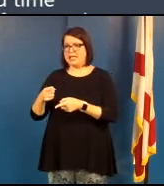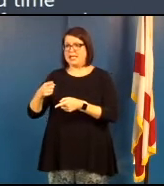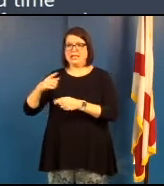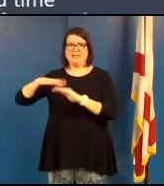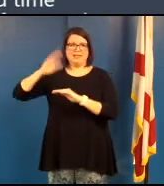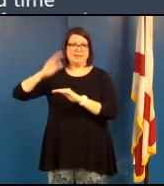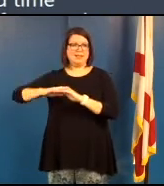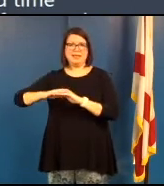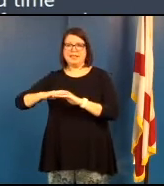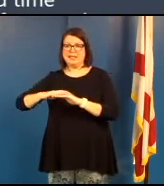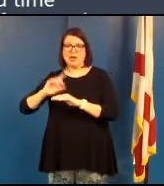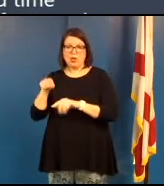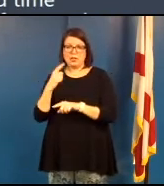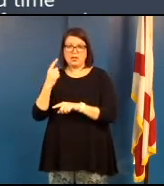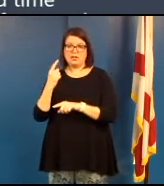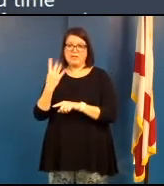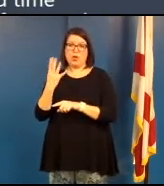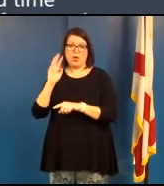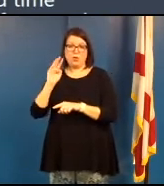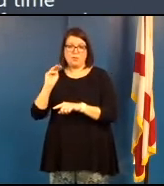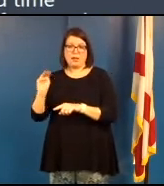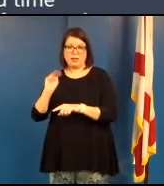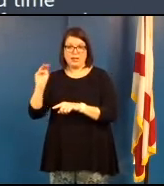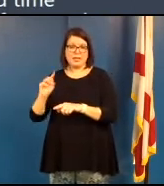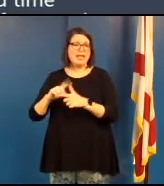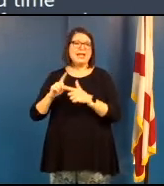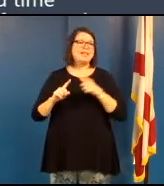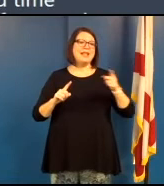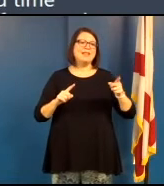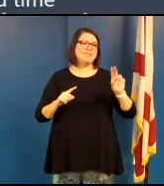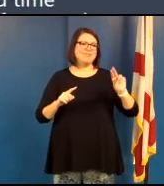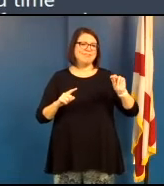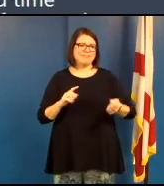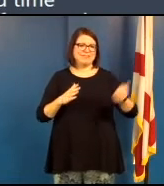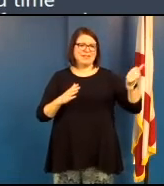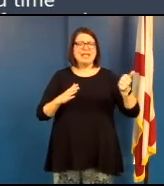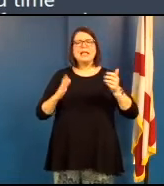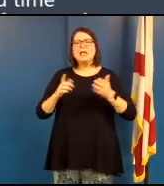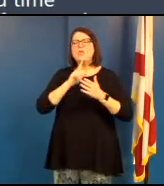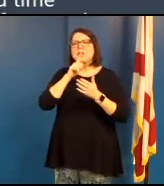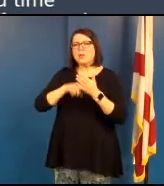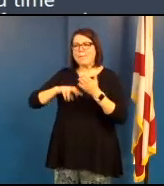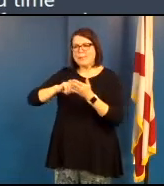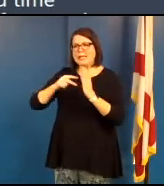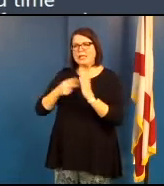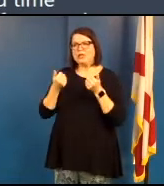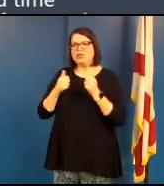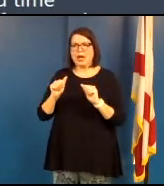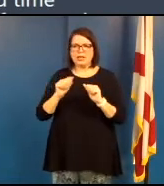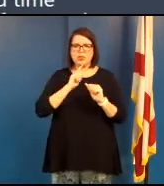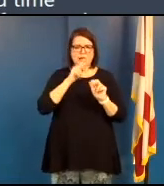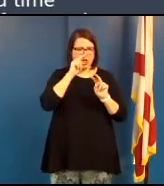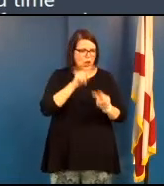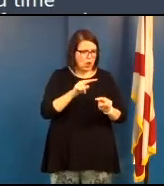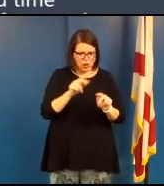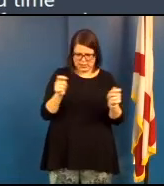it will go against the House rules. So the idea here is they're trying to rein in the asks from entities that